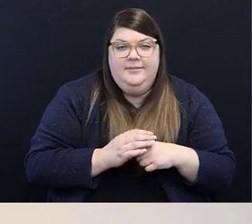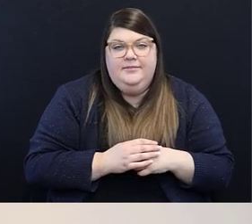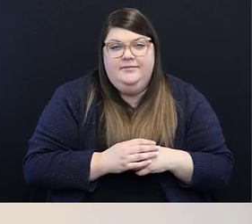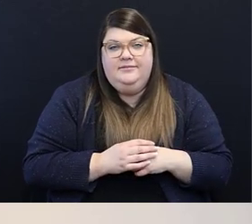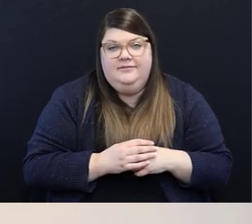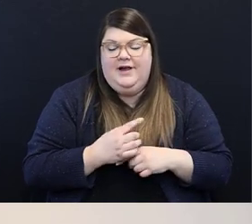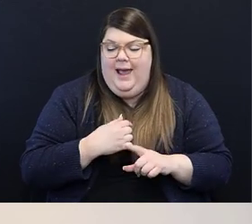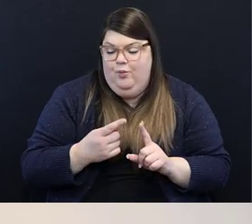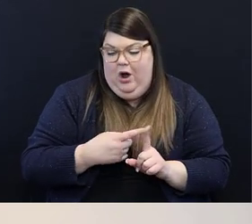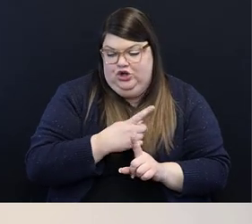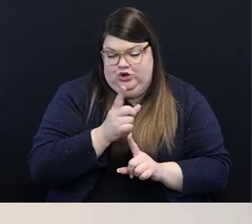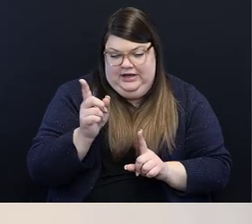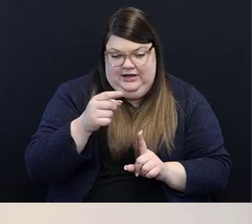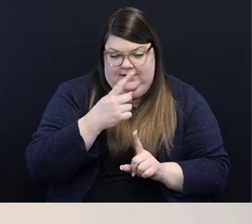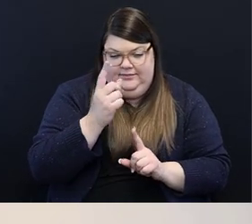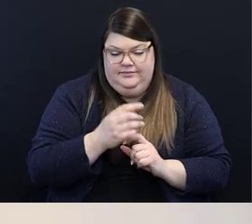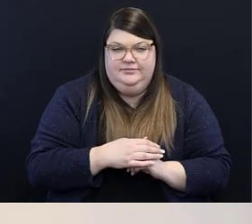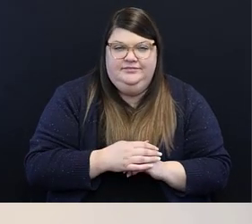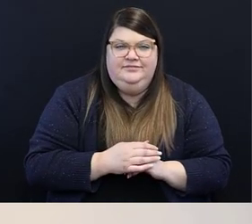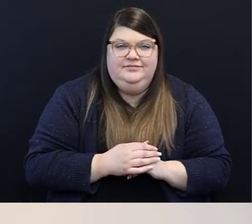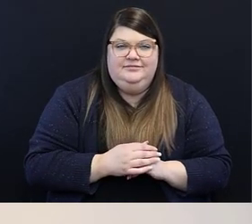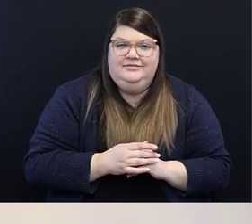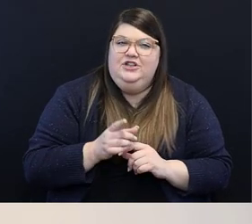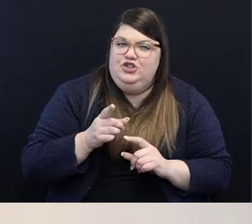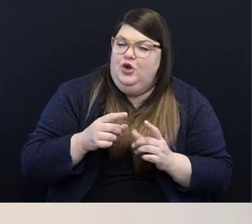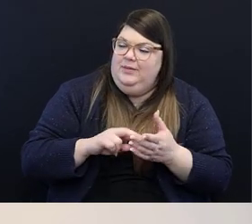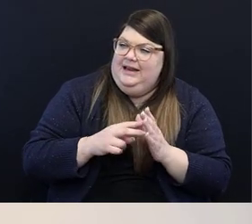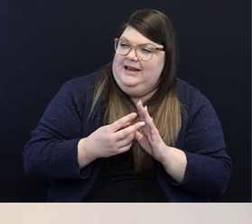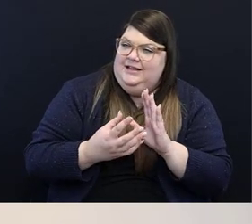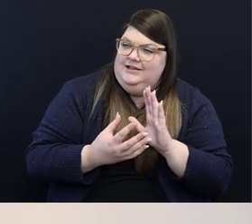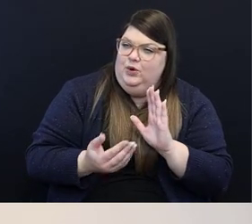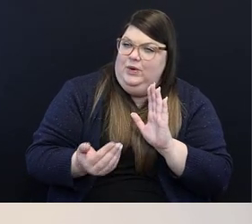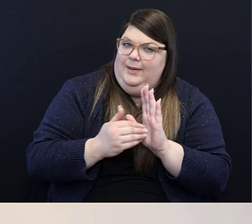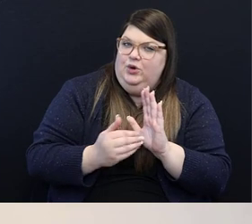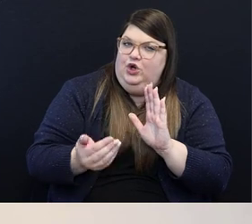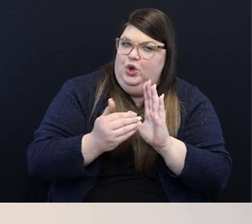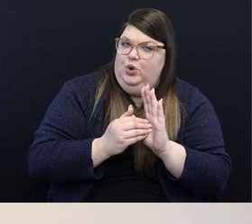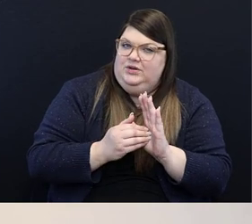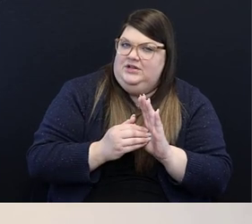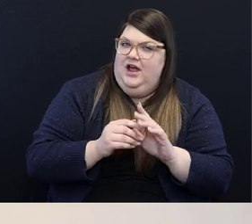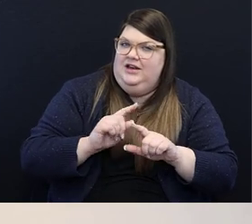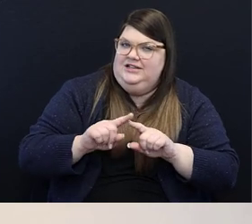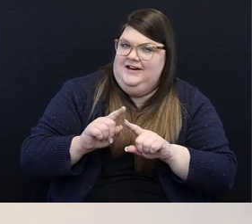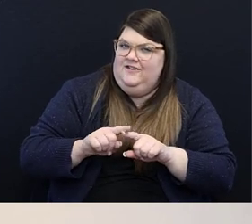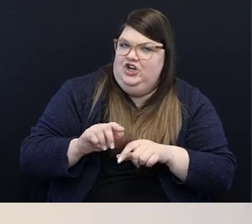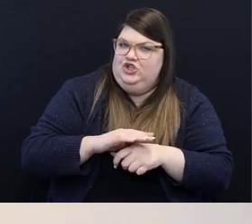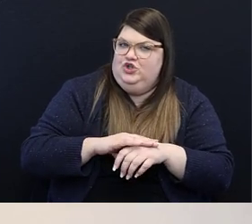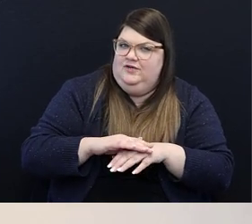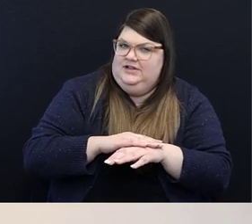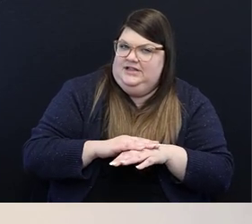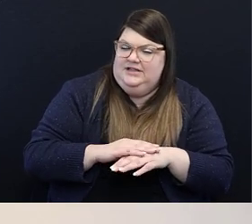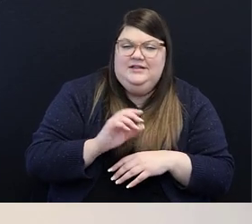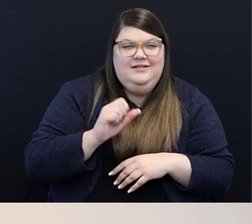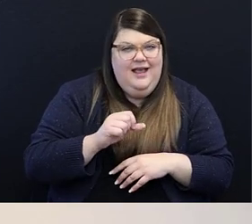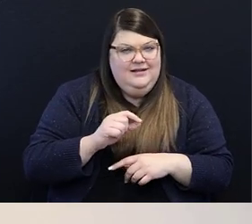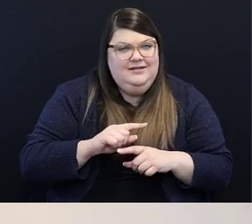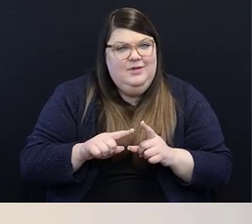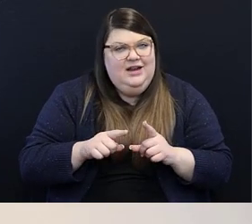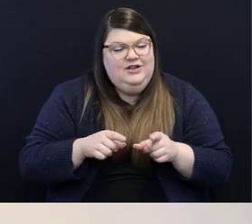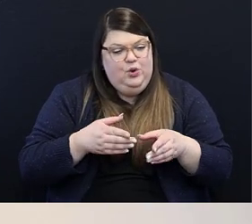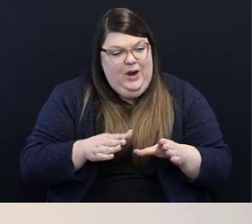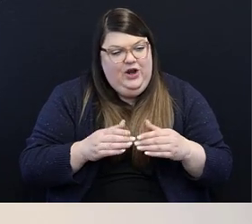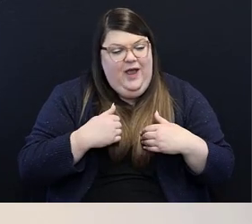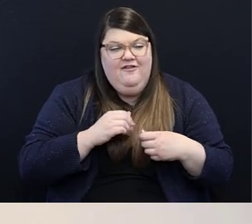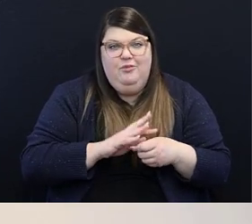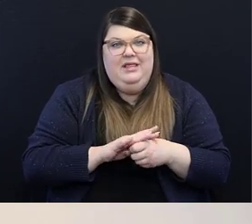Wandering. Yeah, so it gets some of us reproduced across various surfaces. Yeah, but it's a way to have kind of plenty